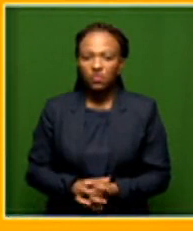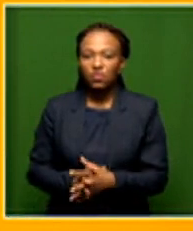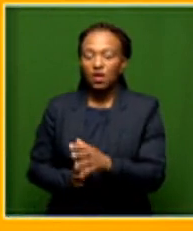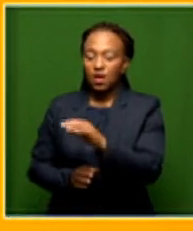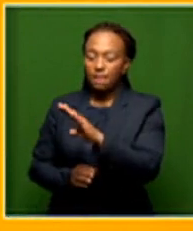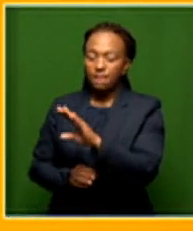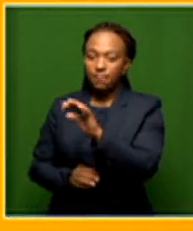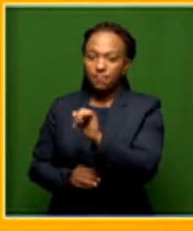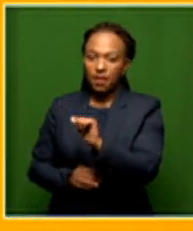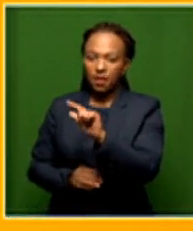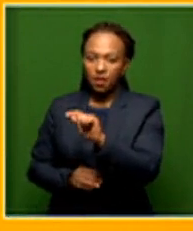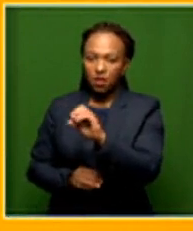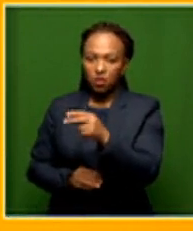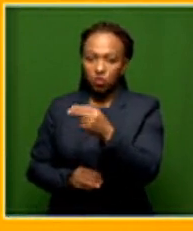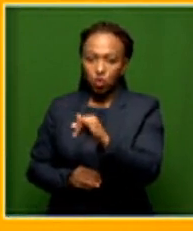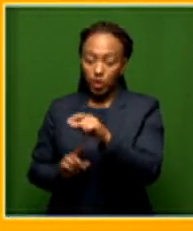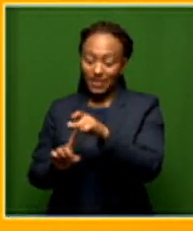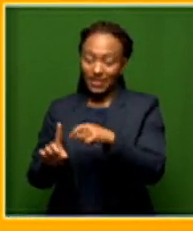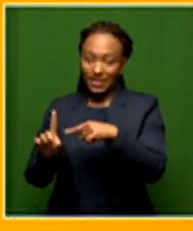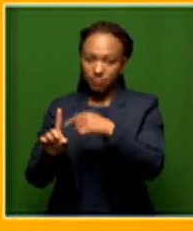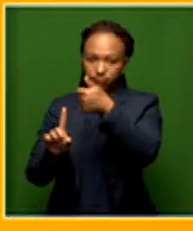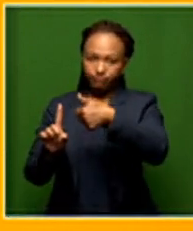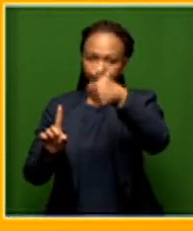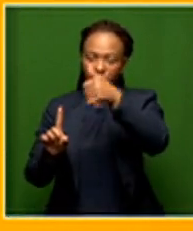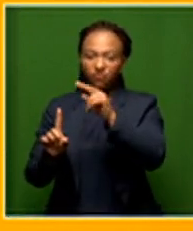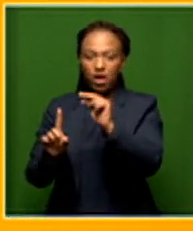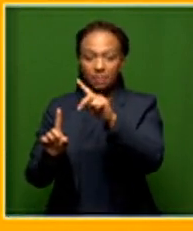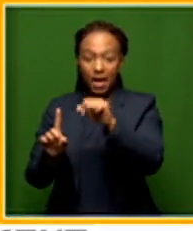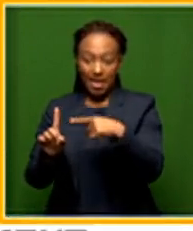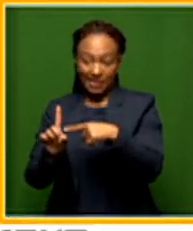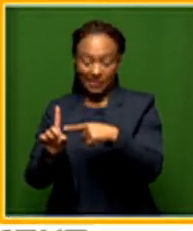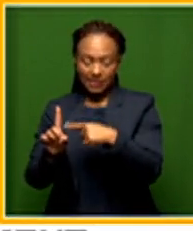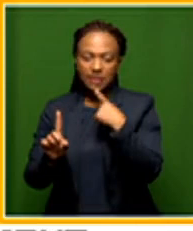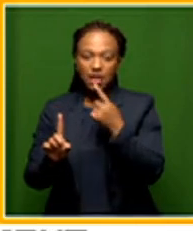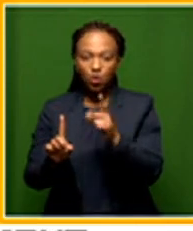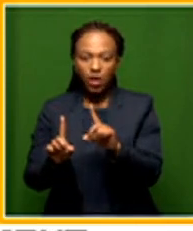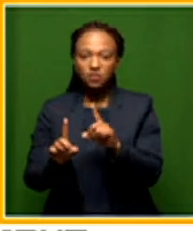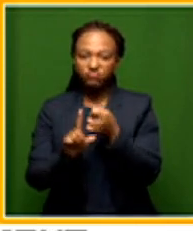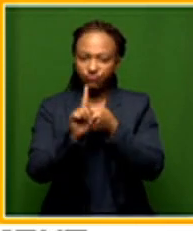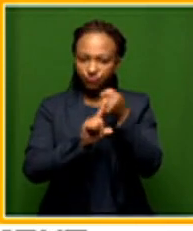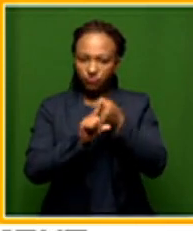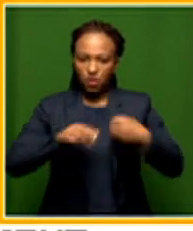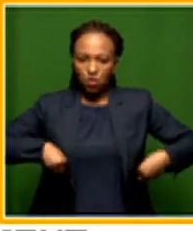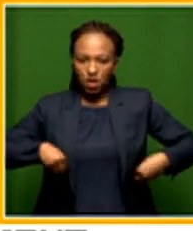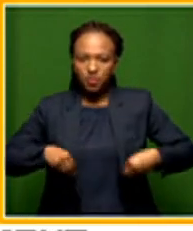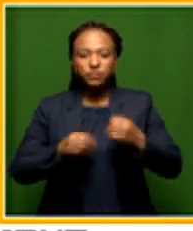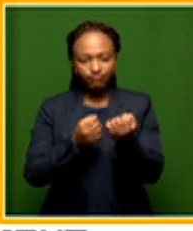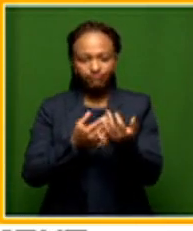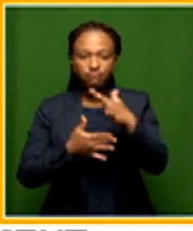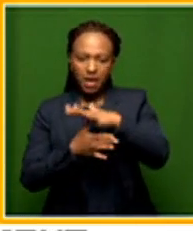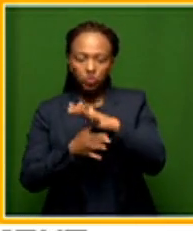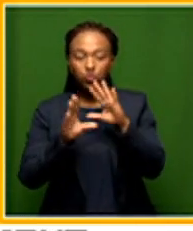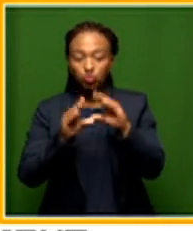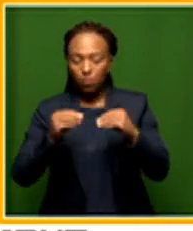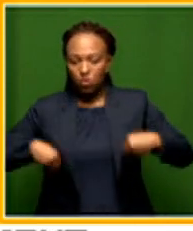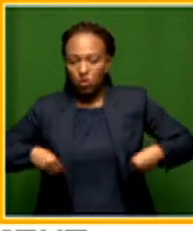Shamila Batohi, the head of the National Prosecuting Authority, or NPA, says fighting corruption is a priority for the NPA,